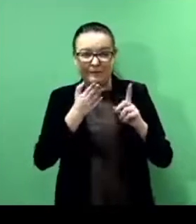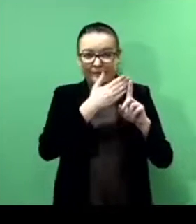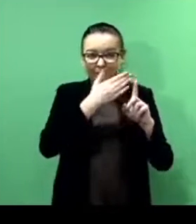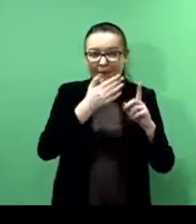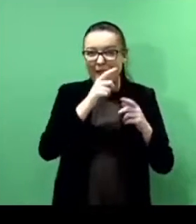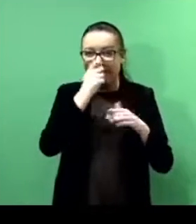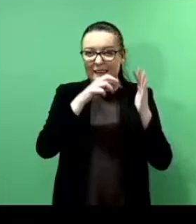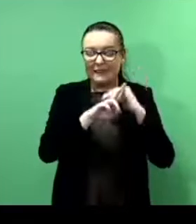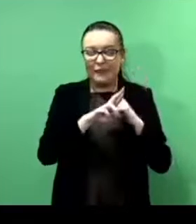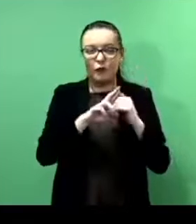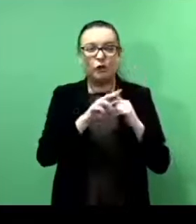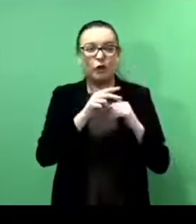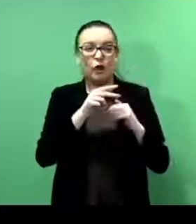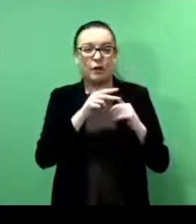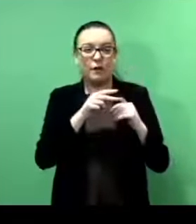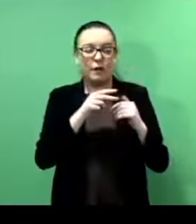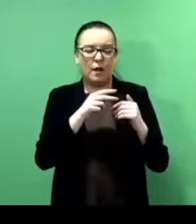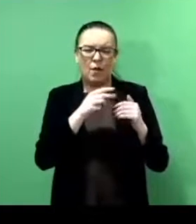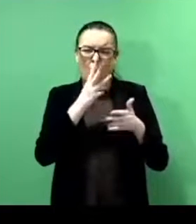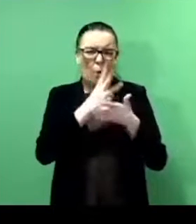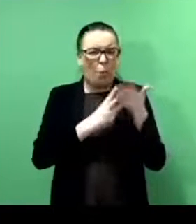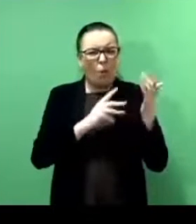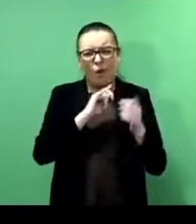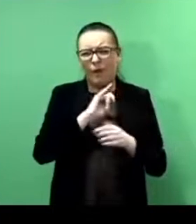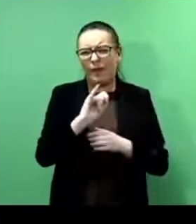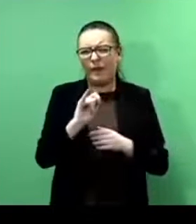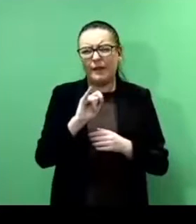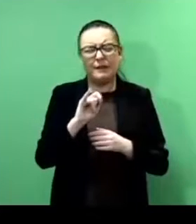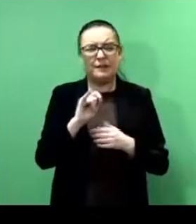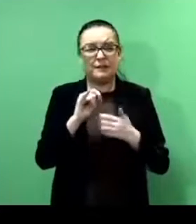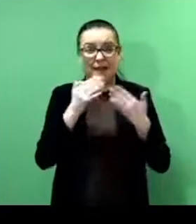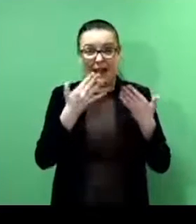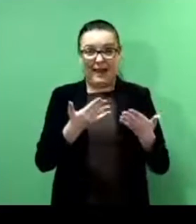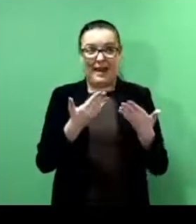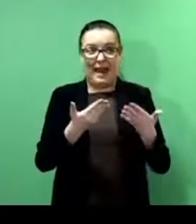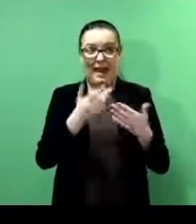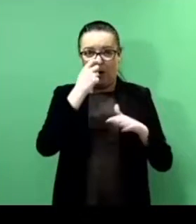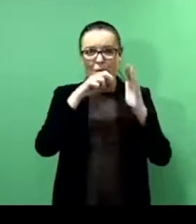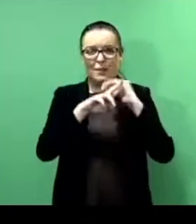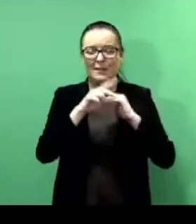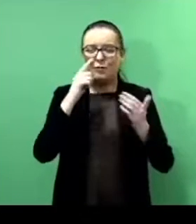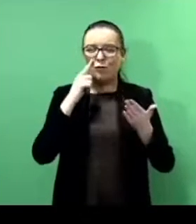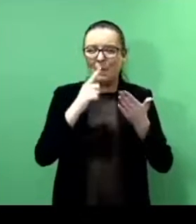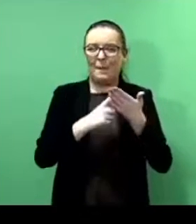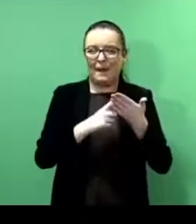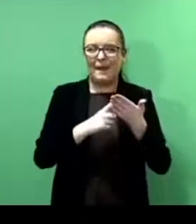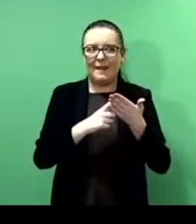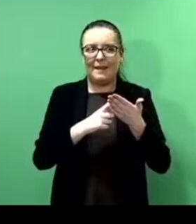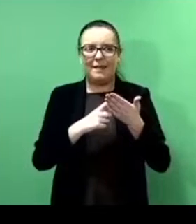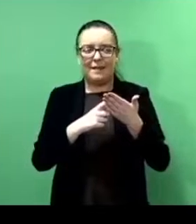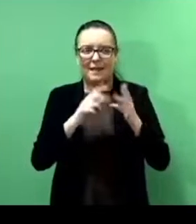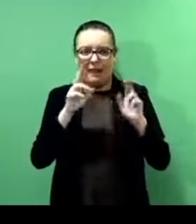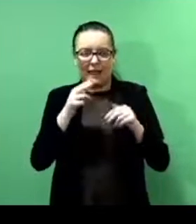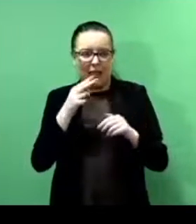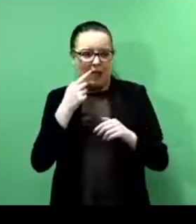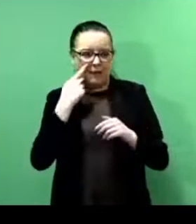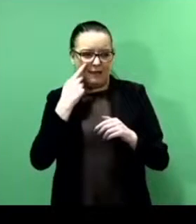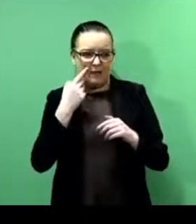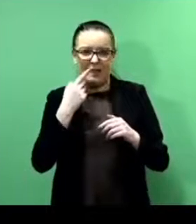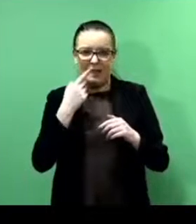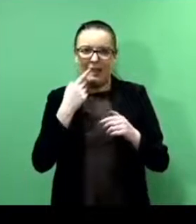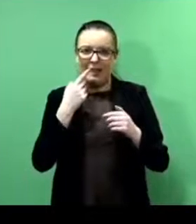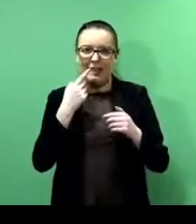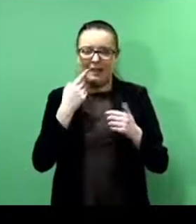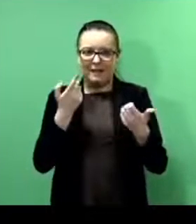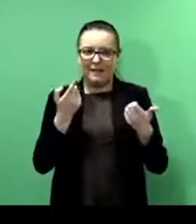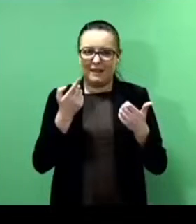2-hour meeting at the beginning of a school year was worth it, and I think now every single one of them believe it is worth it because they get a chance to look at every single child. The principals